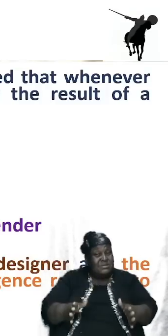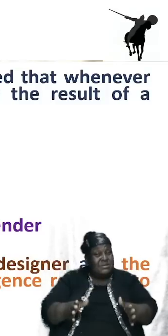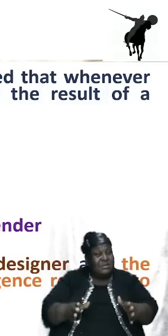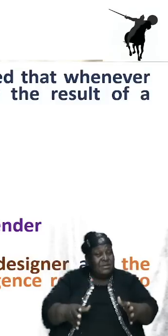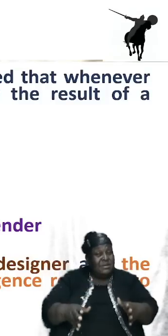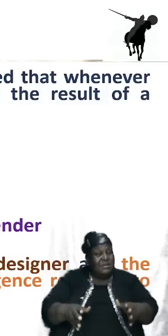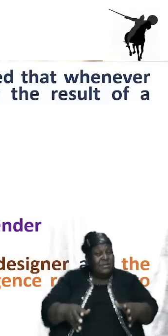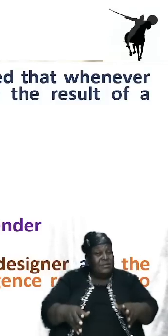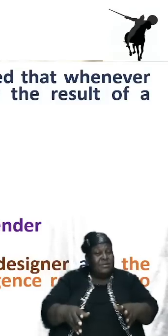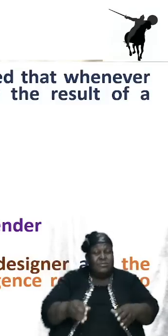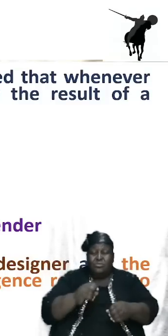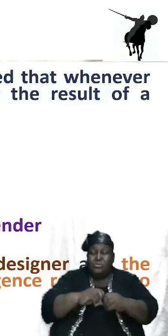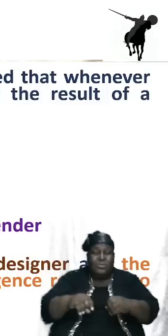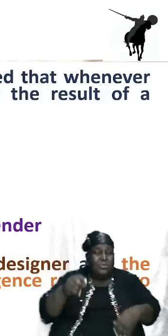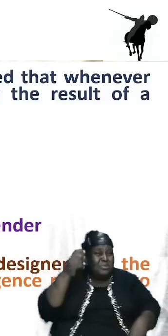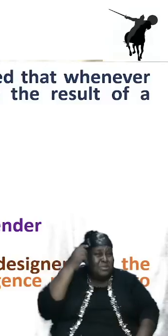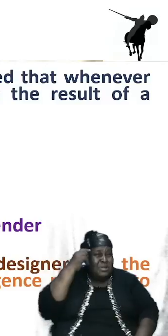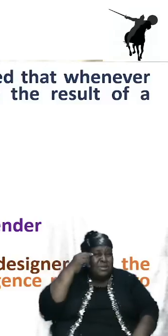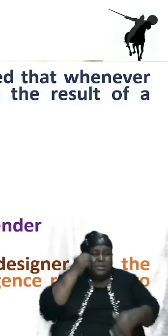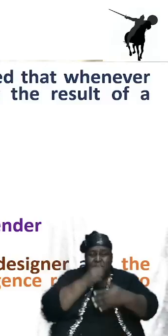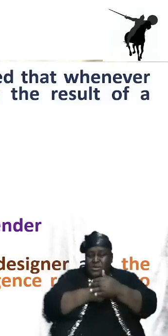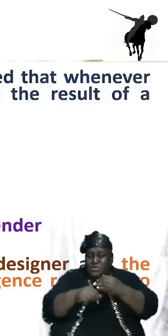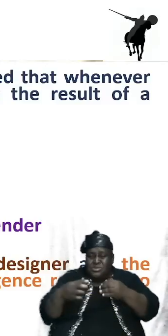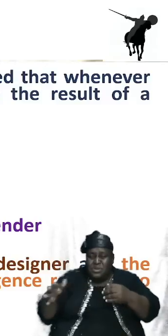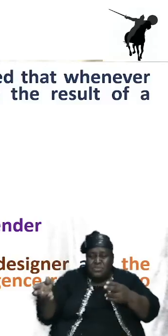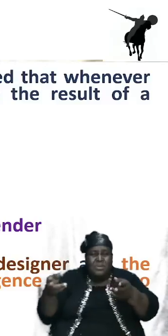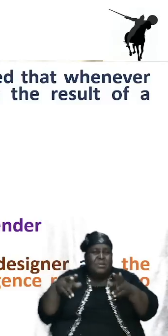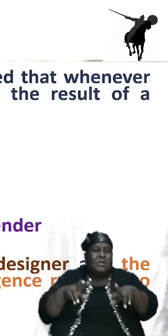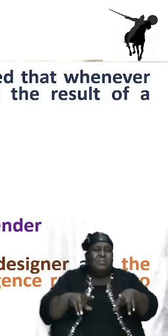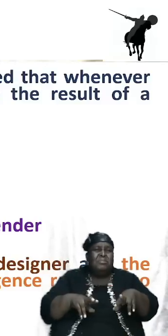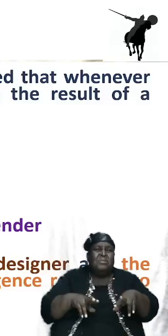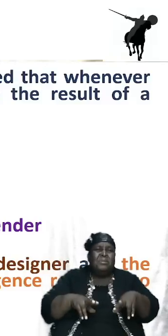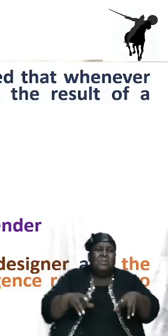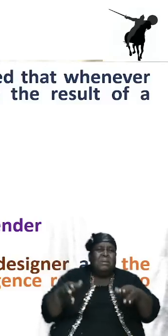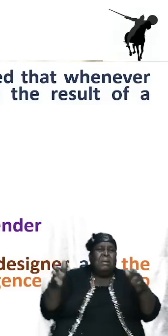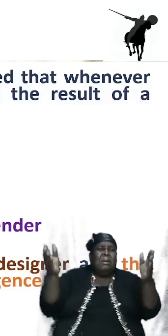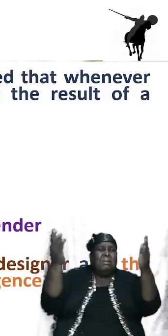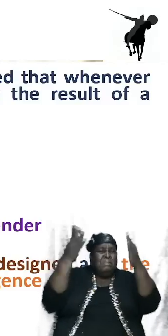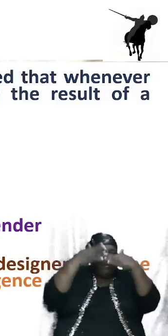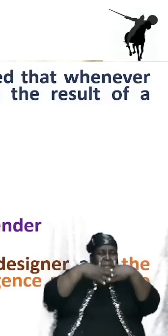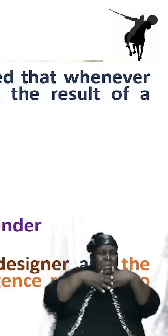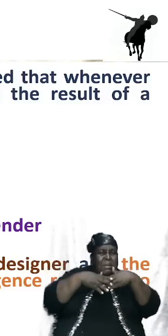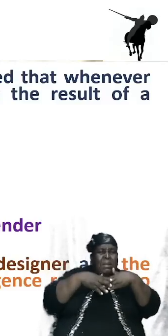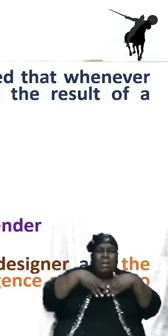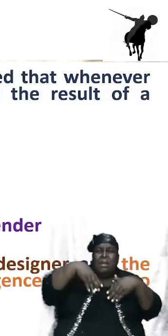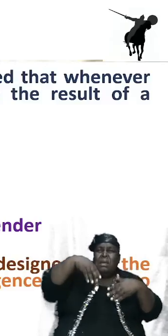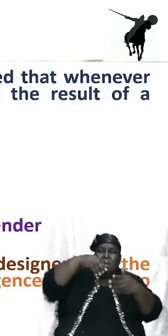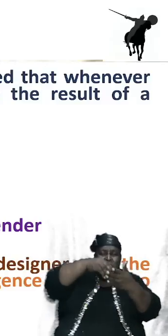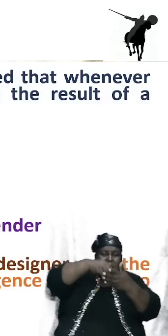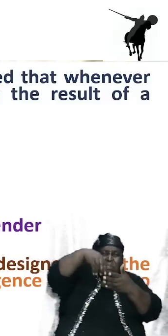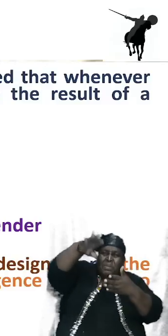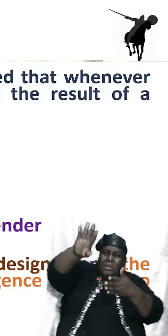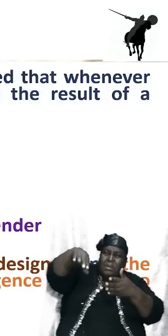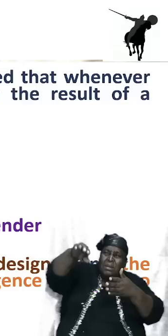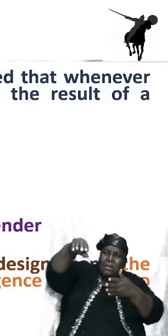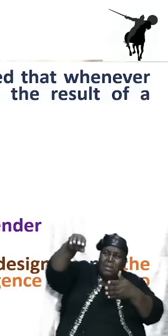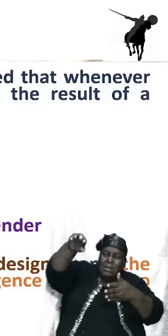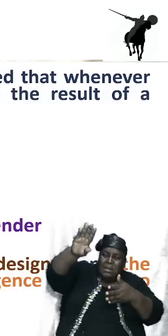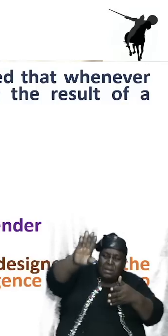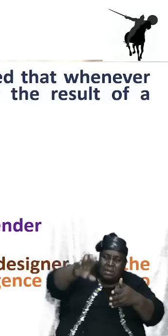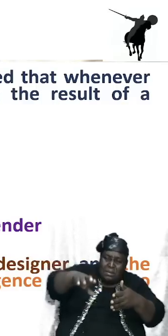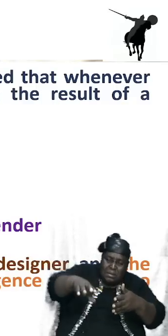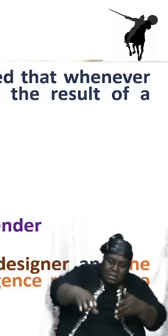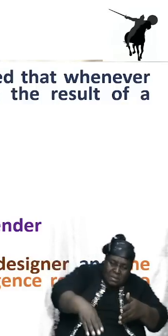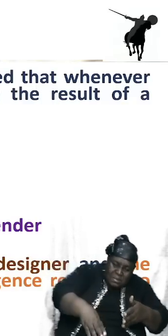amen, we don't think that something happened and there was a canvas and then the paint drop on it and the ink just run into its place and